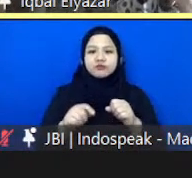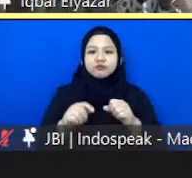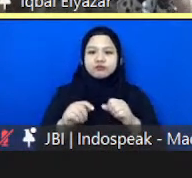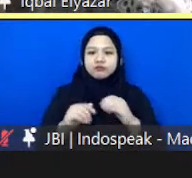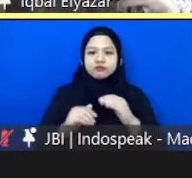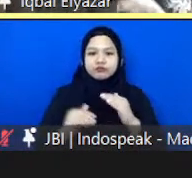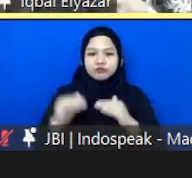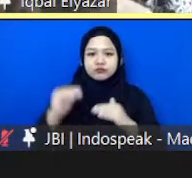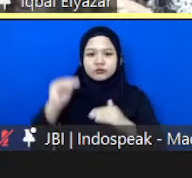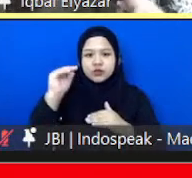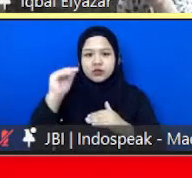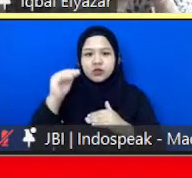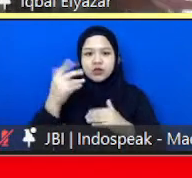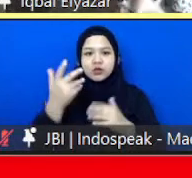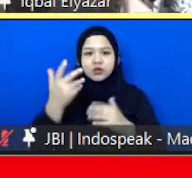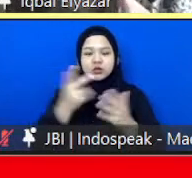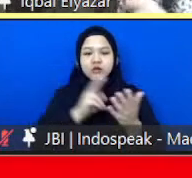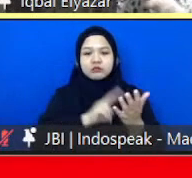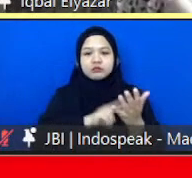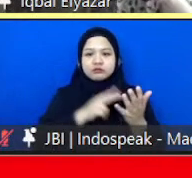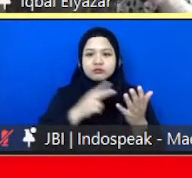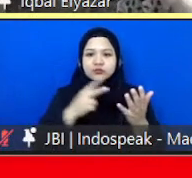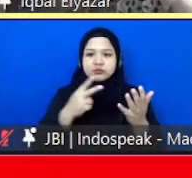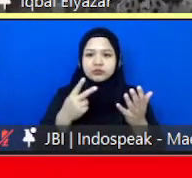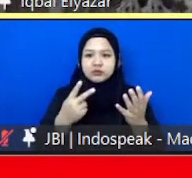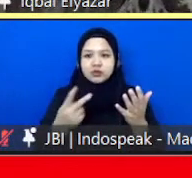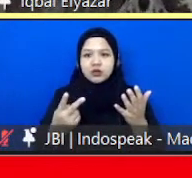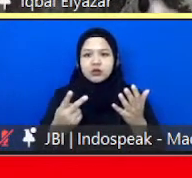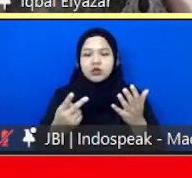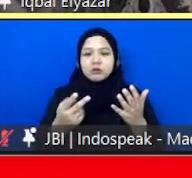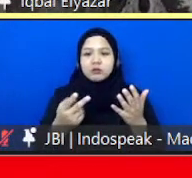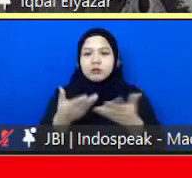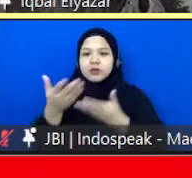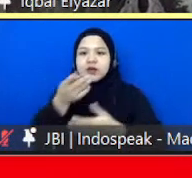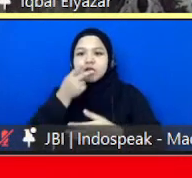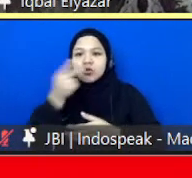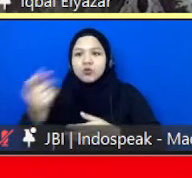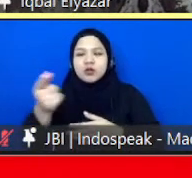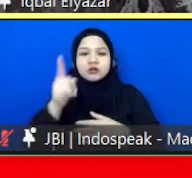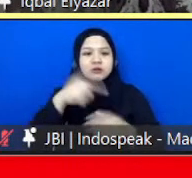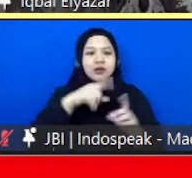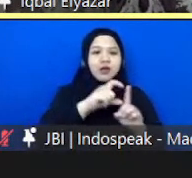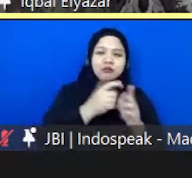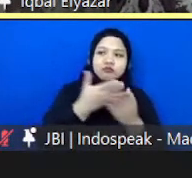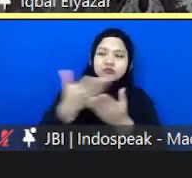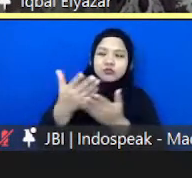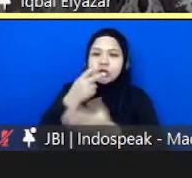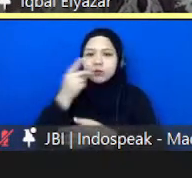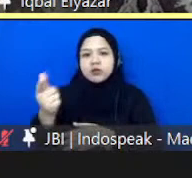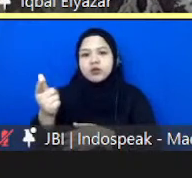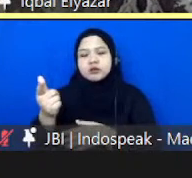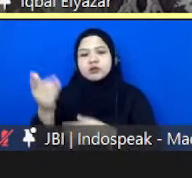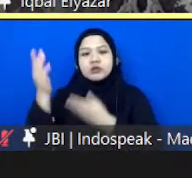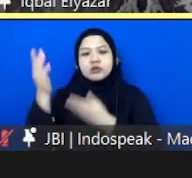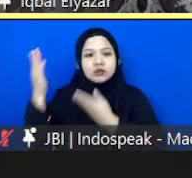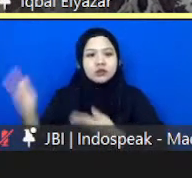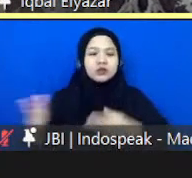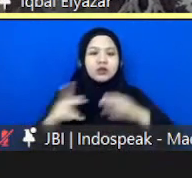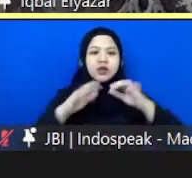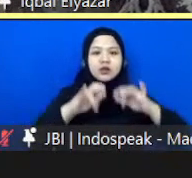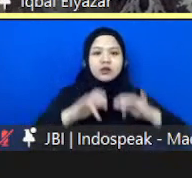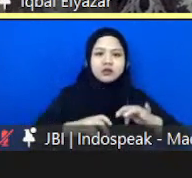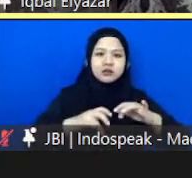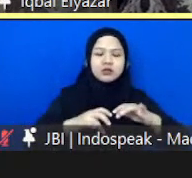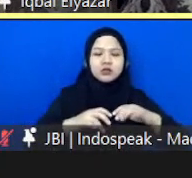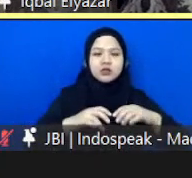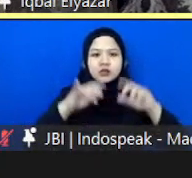to give recommendation using the data. So this is the article that we wrote in May